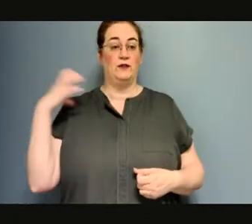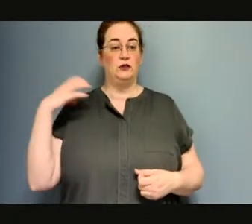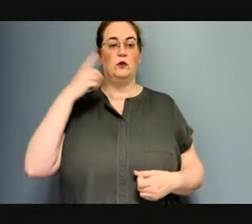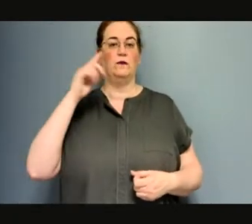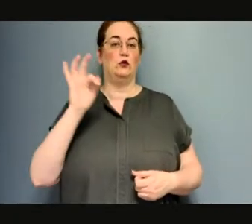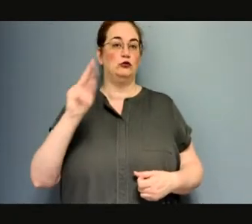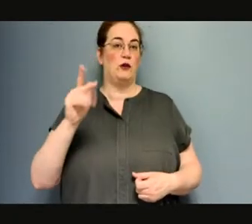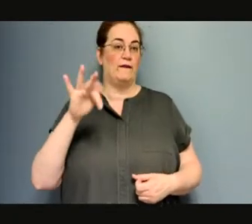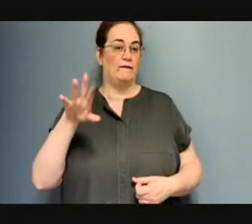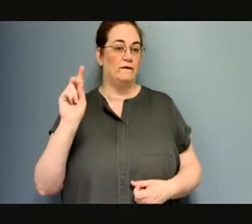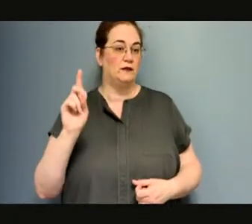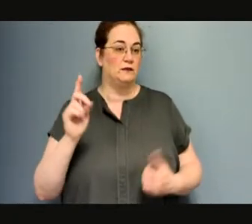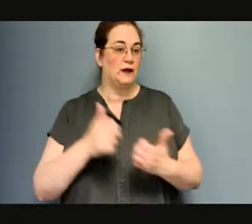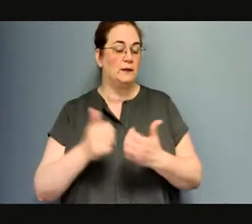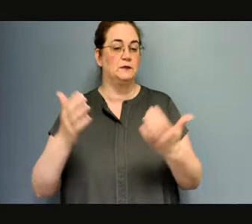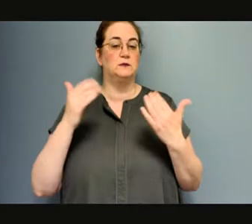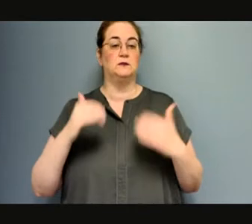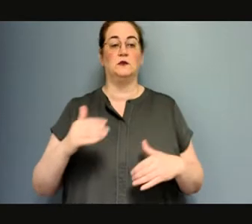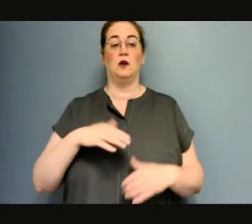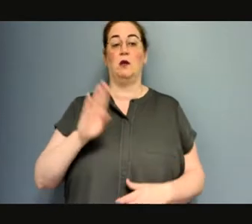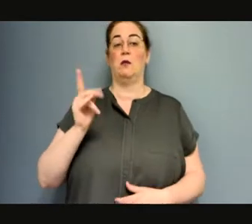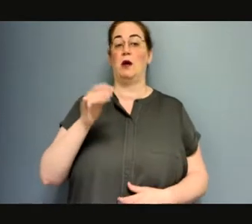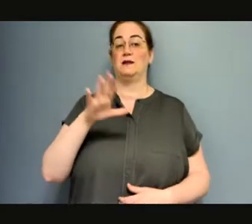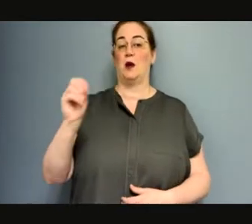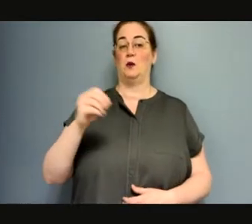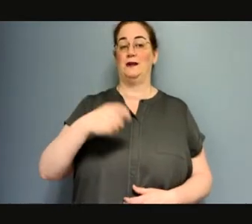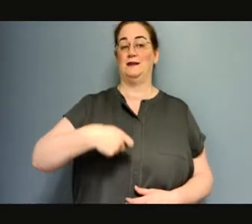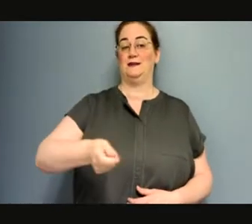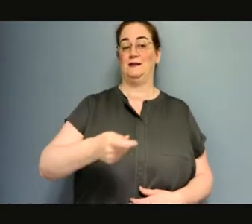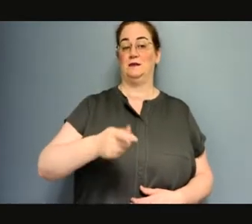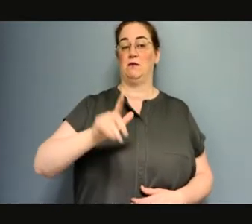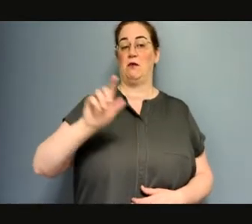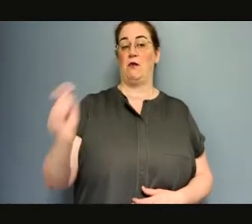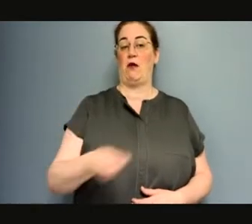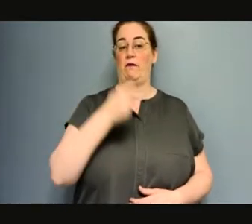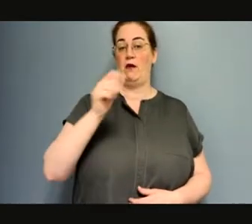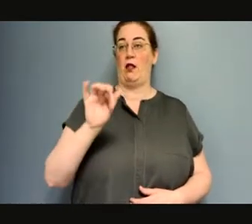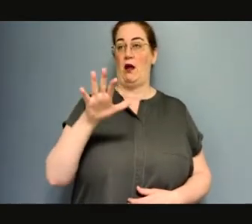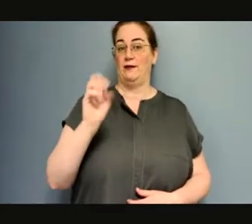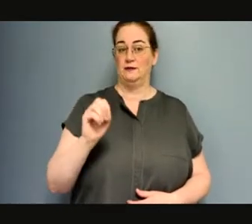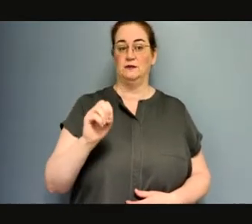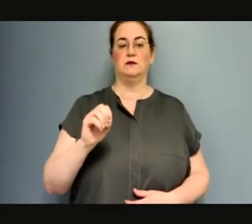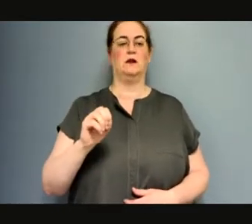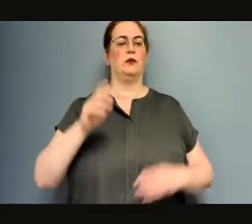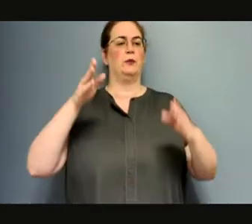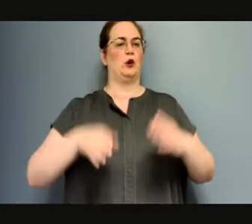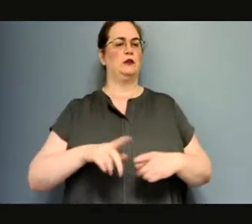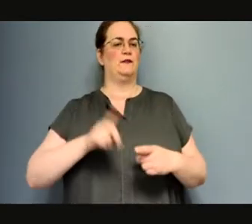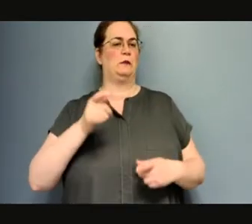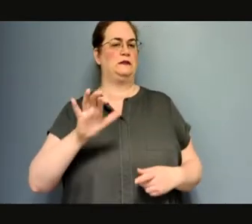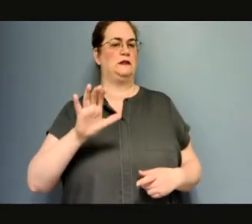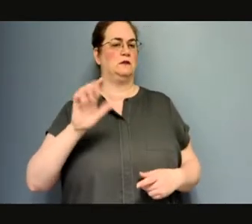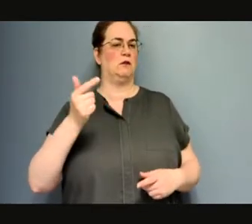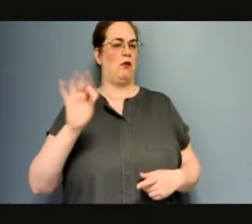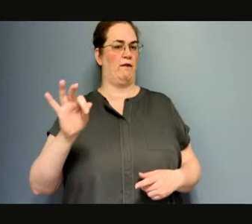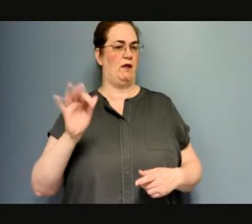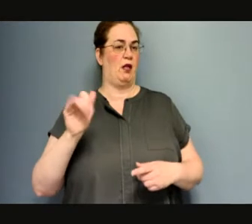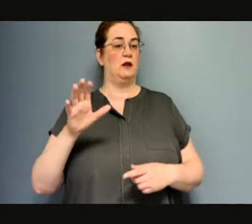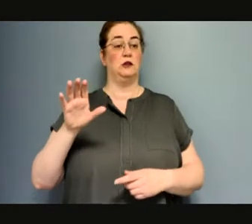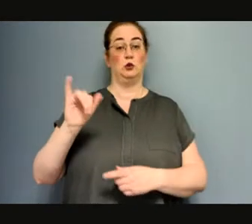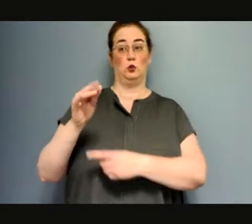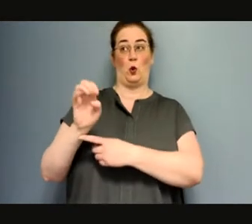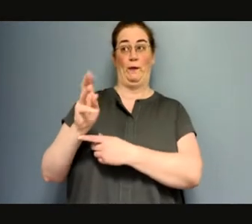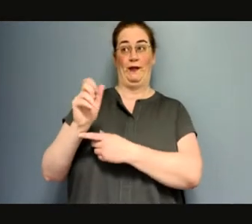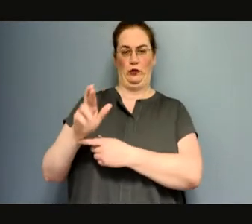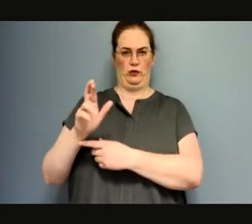and field. We had the Bucks County Disc Golf Alliance, and the person from the Disc Golf Alliance, Joe Miller, actually has